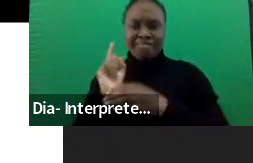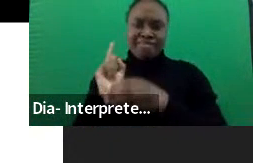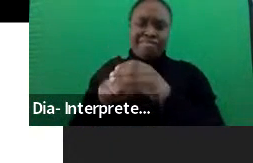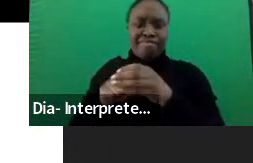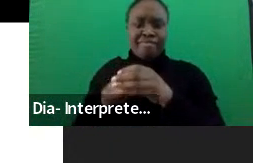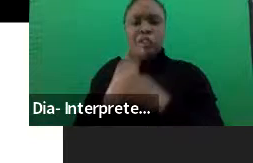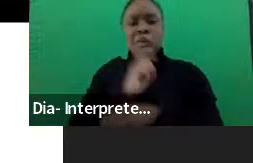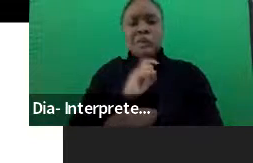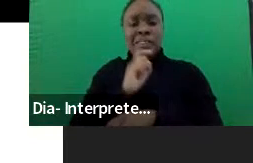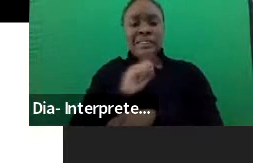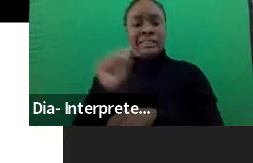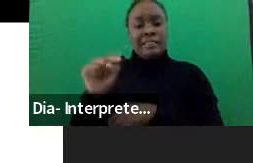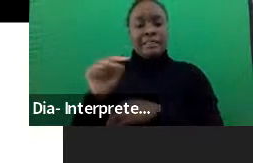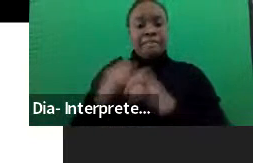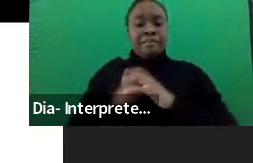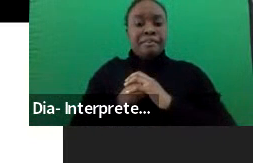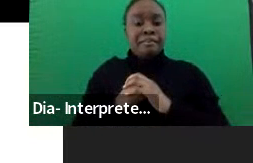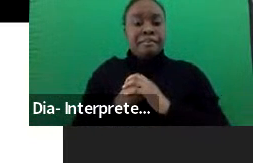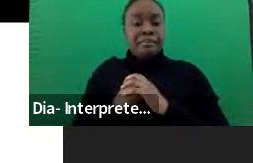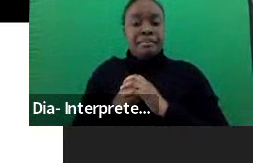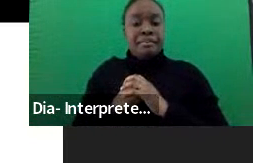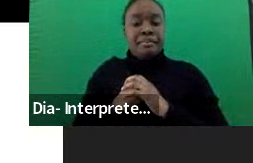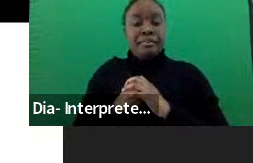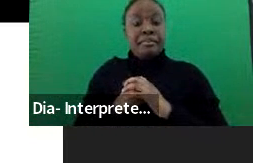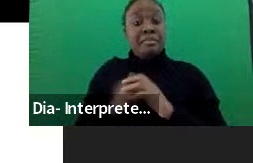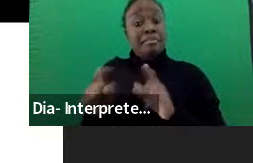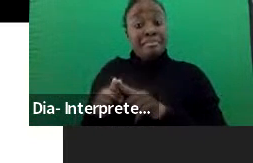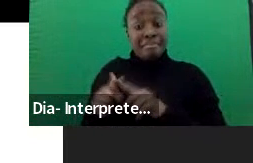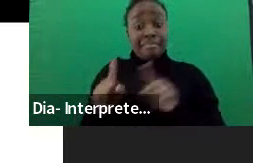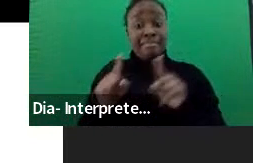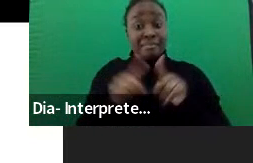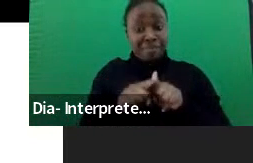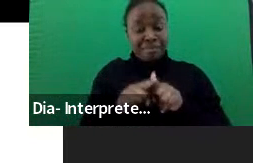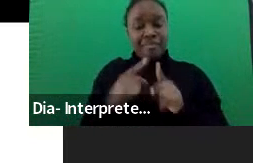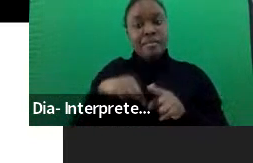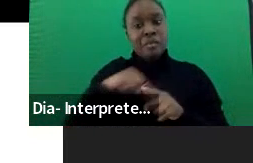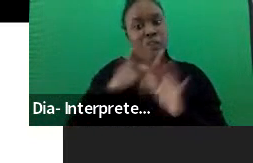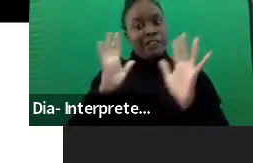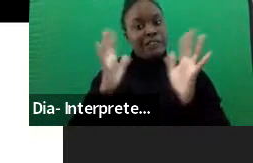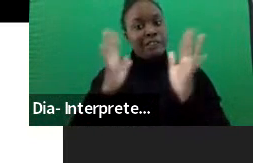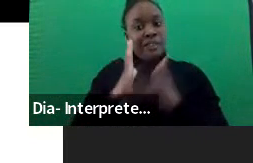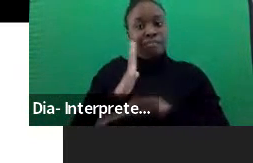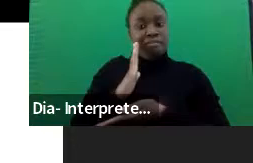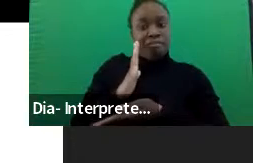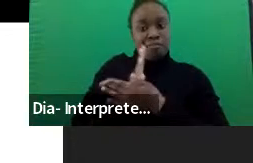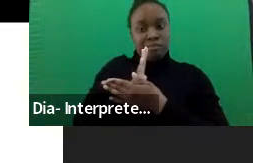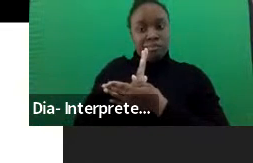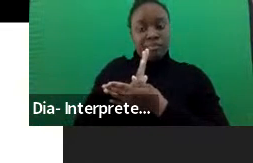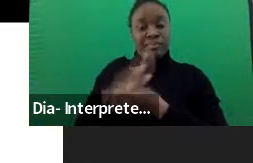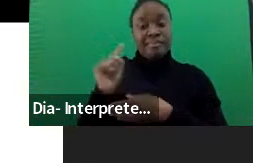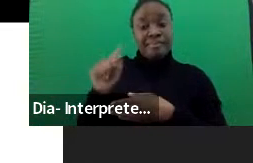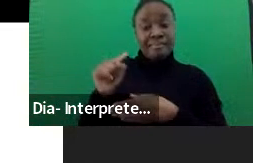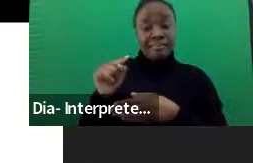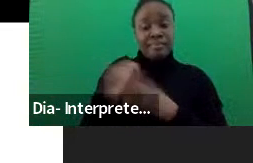In that, we've also ensured that the secured